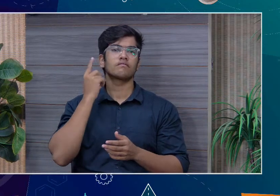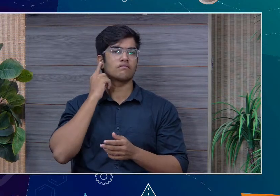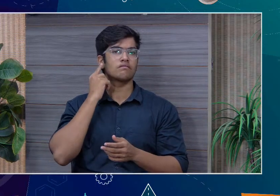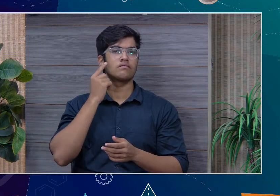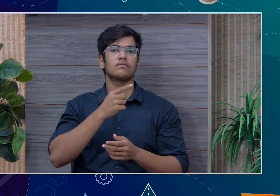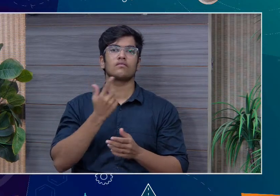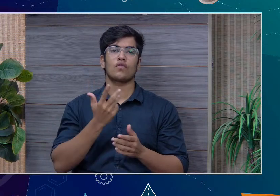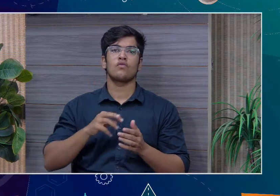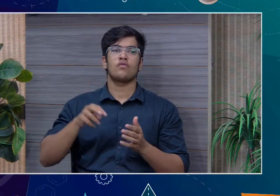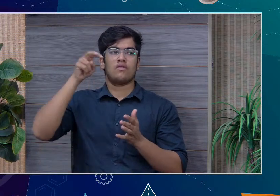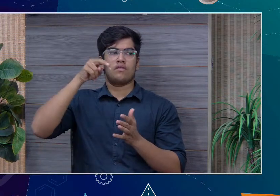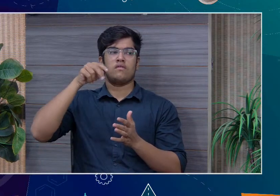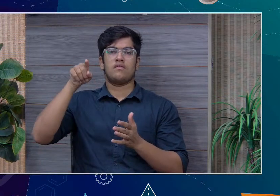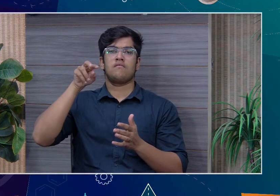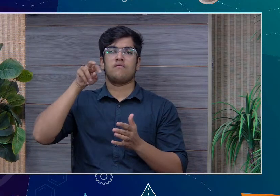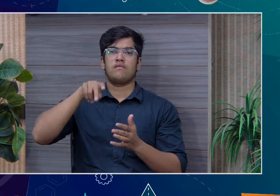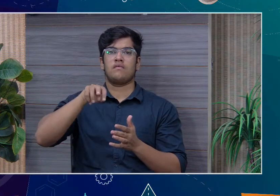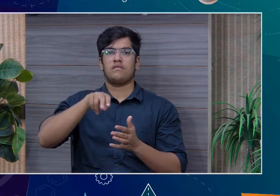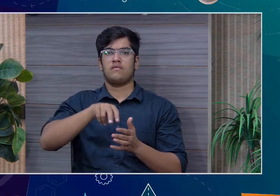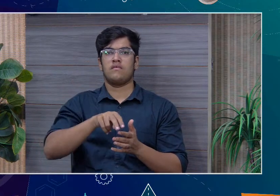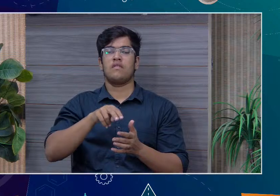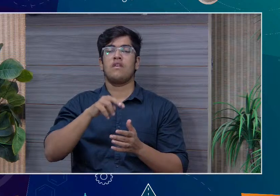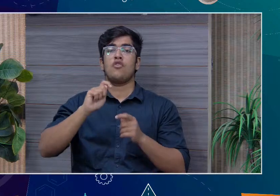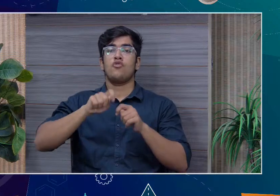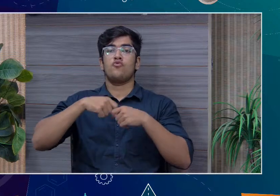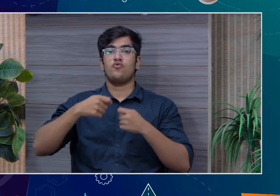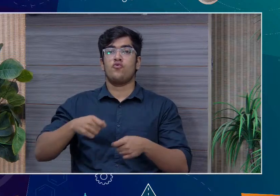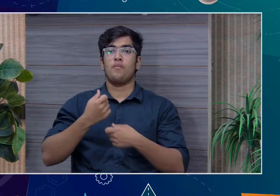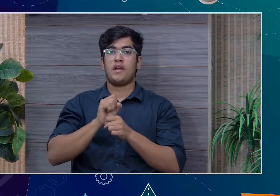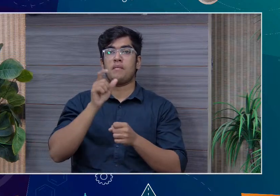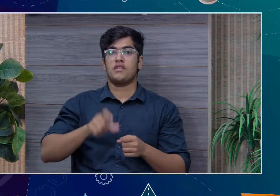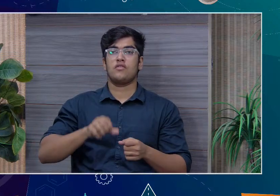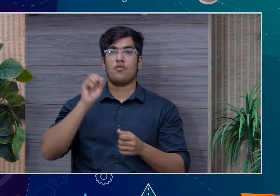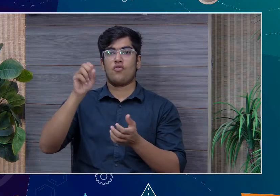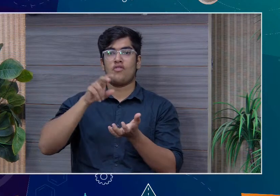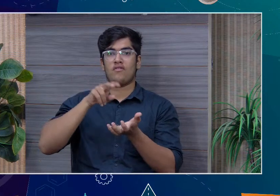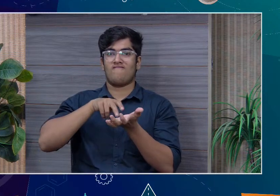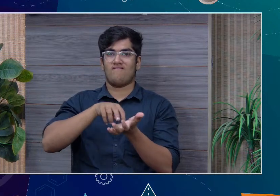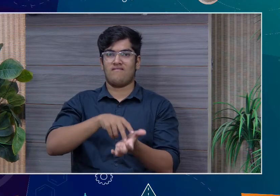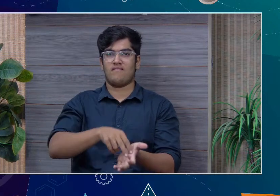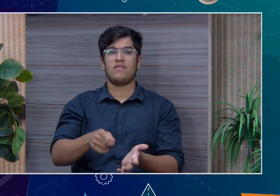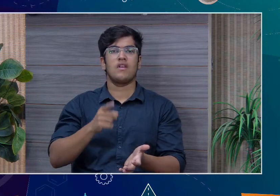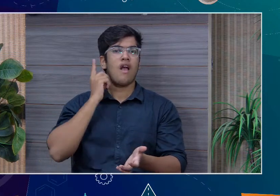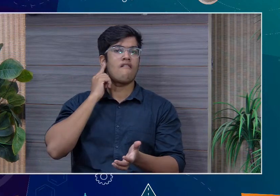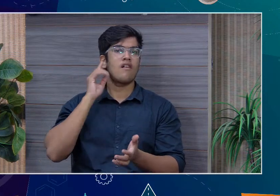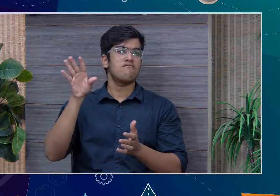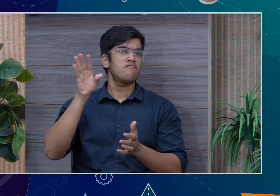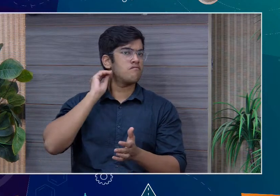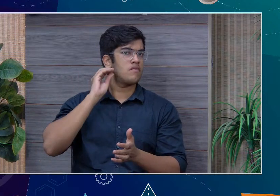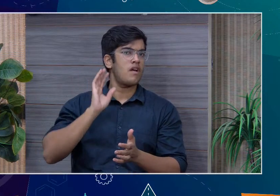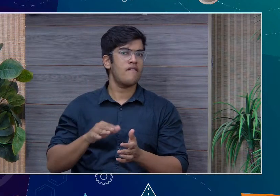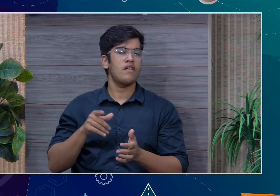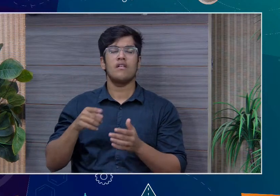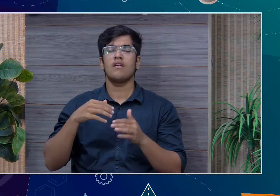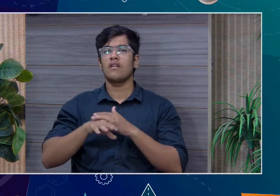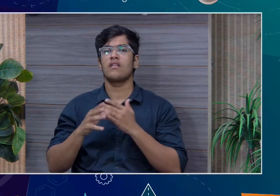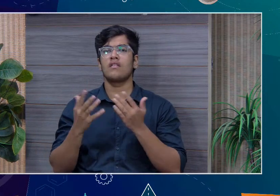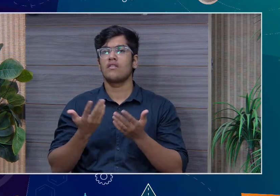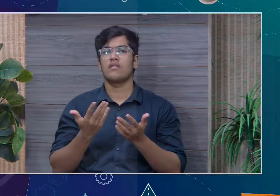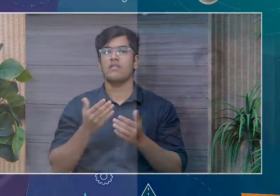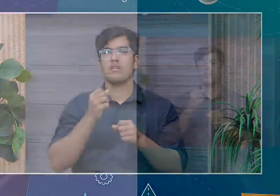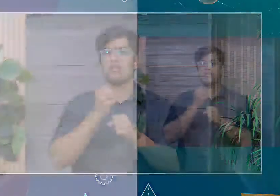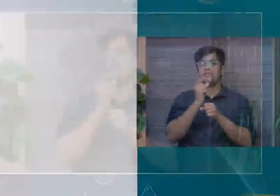tip-tap of the shoemaker's slippers as he would descend the stairs. So can you explain the